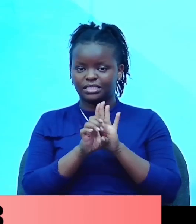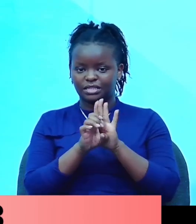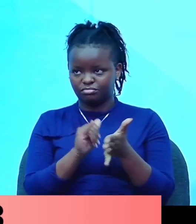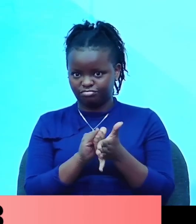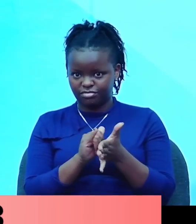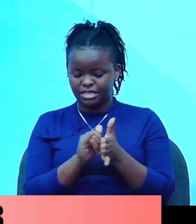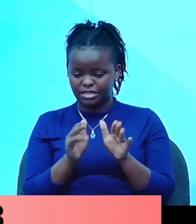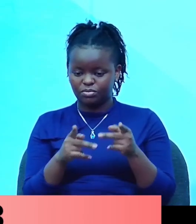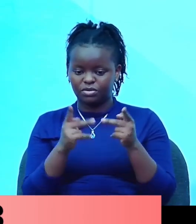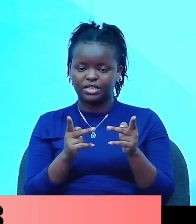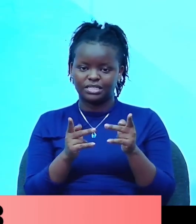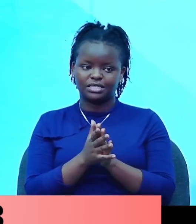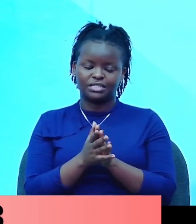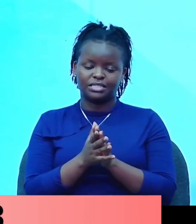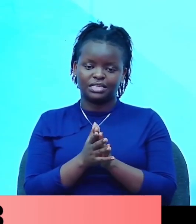provide a cushion for yourself.